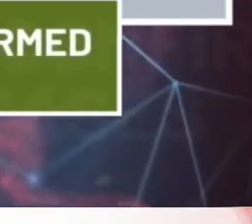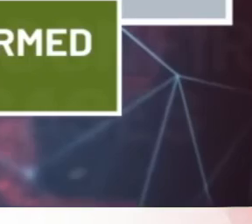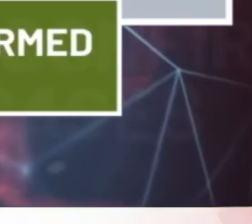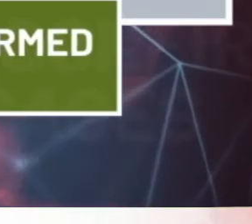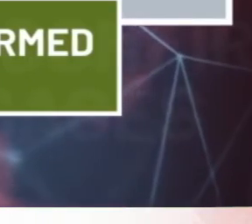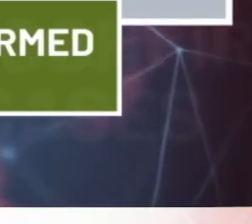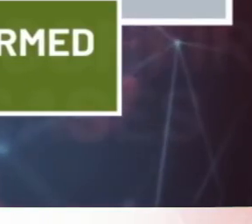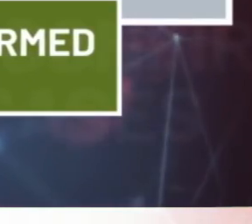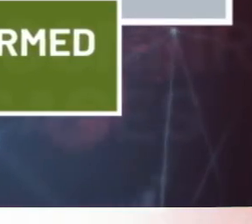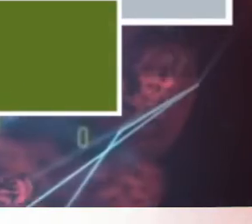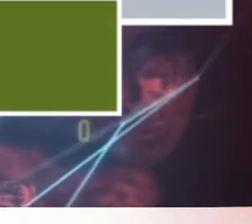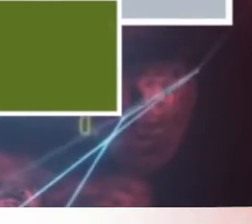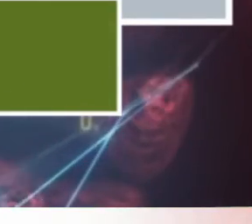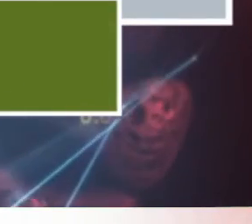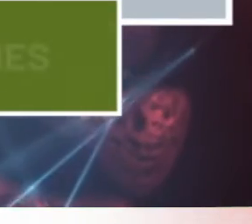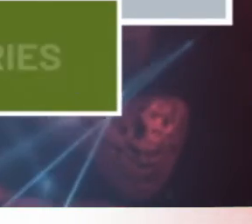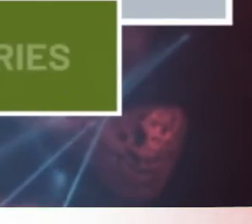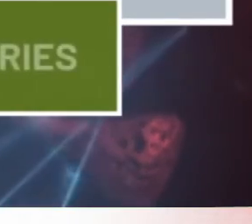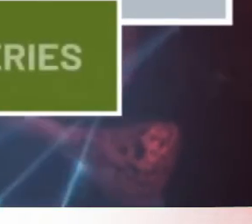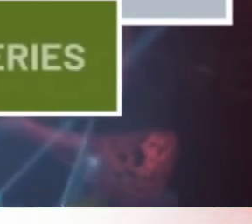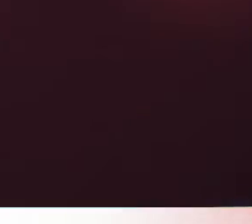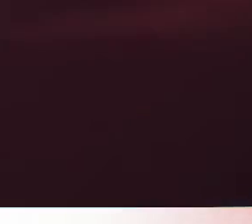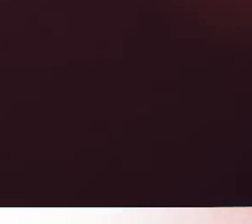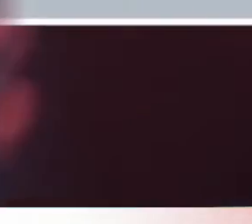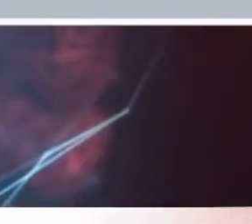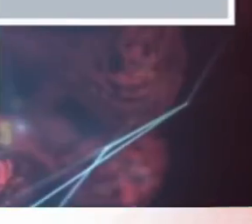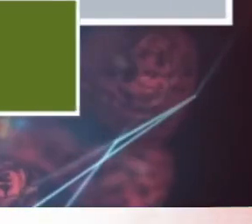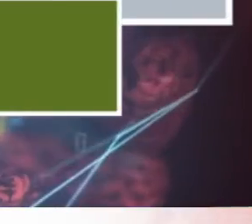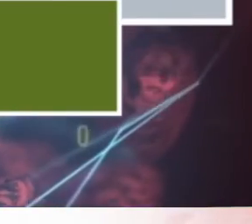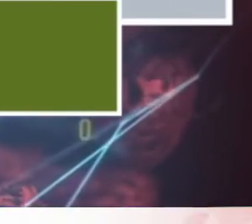new COVID-19 cases, 392